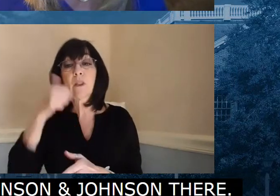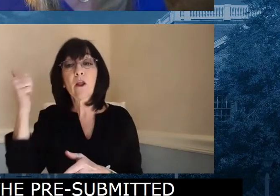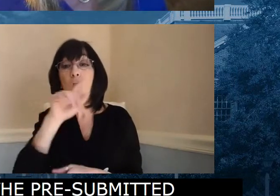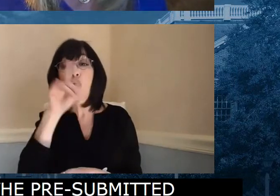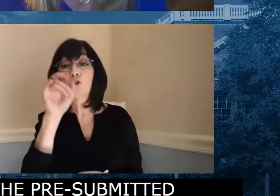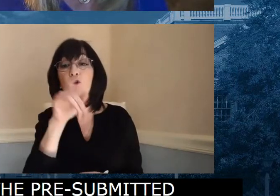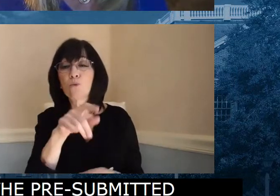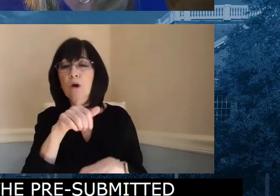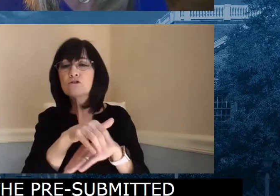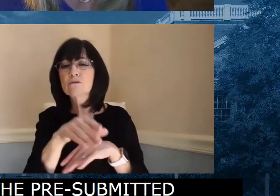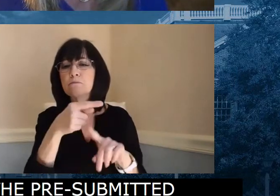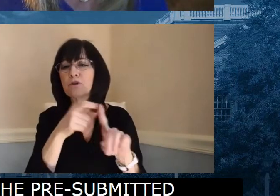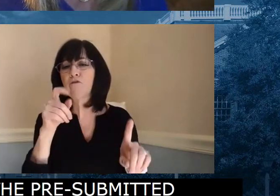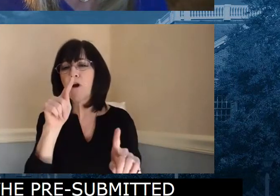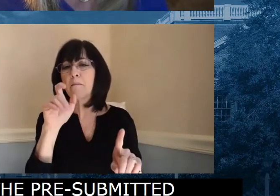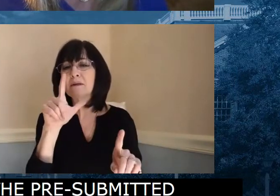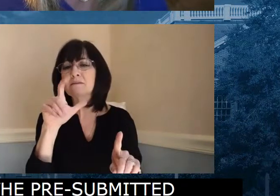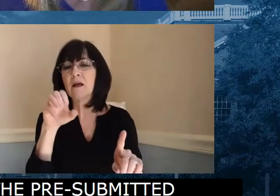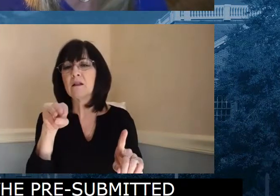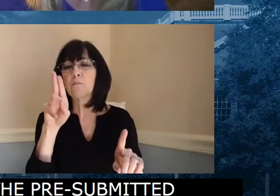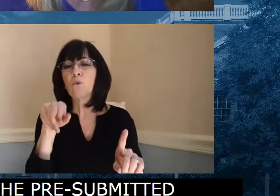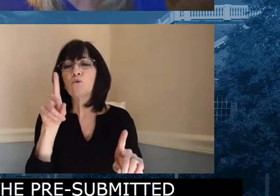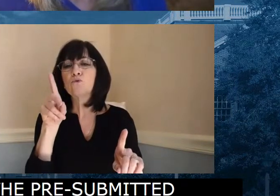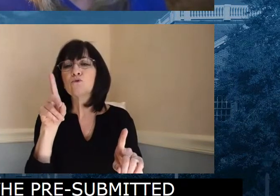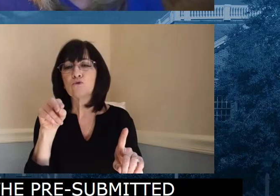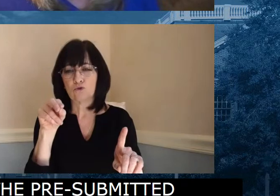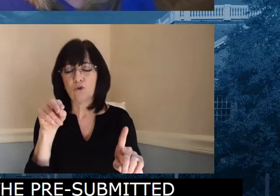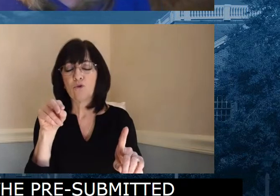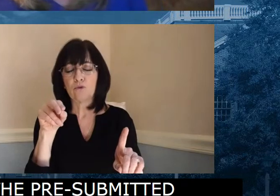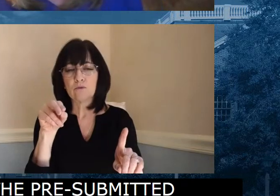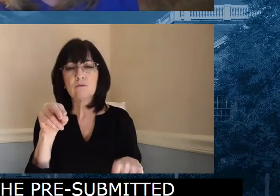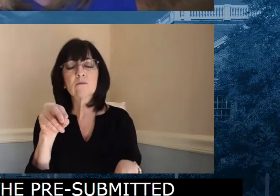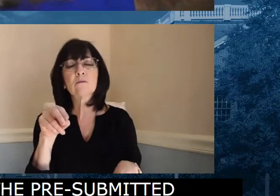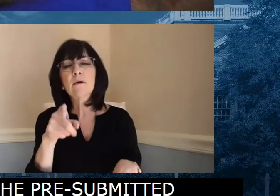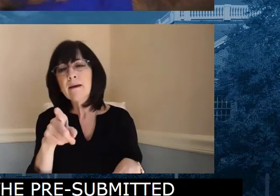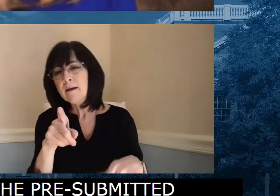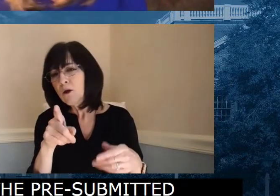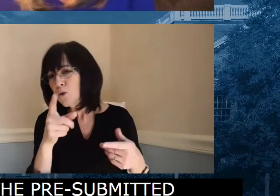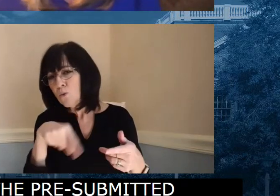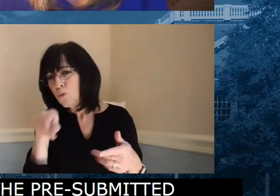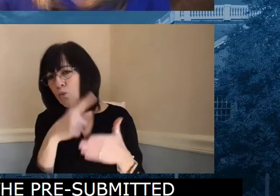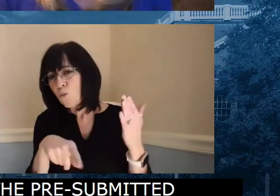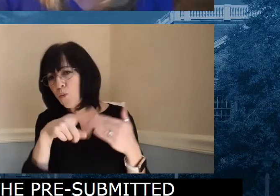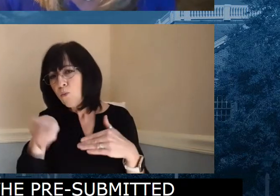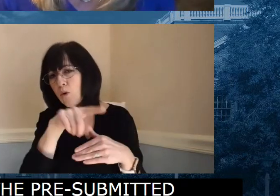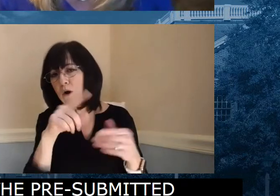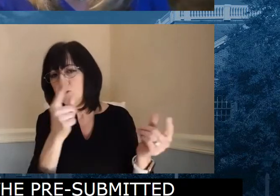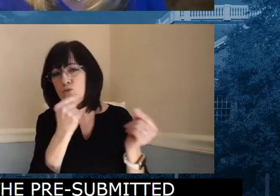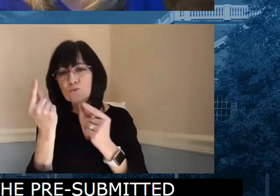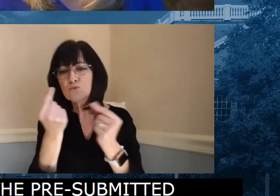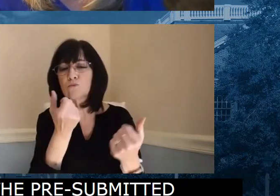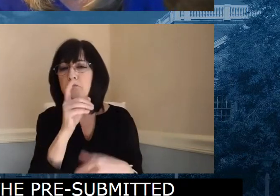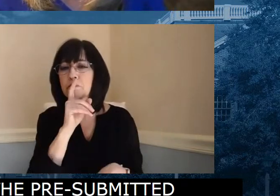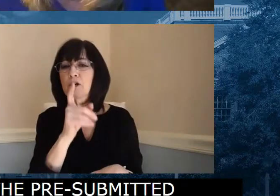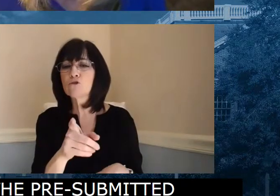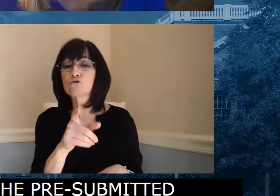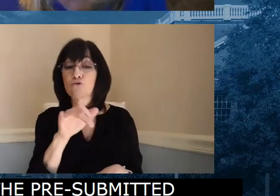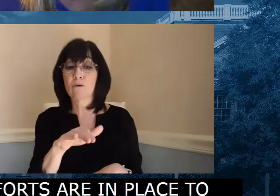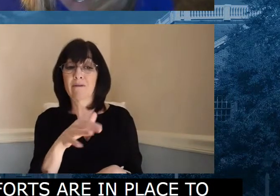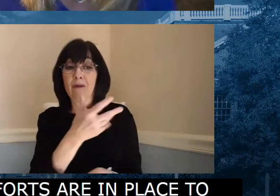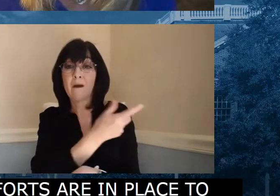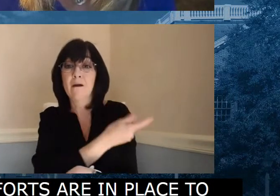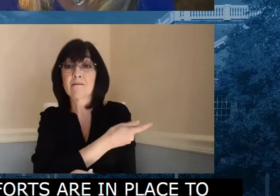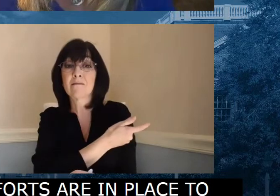and WRDE. What efforts are in place to make sure the vaccine is more equitable, and what efforts are being made so that people from the